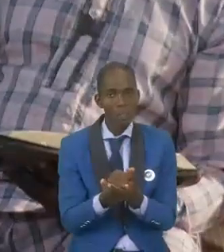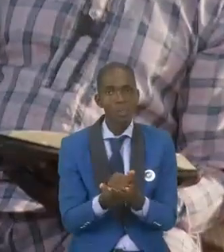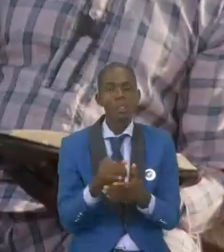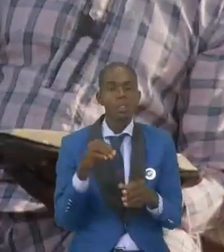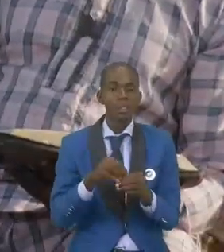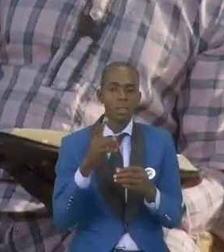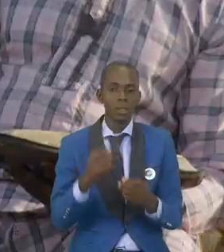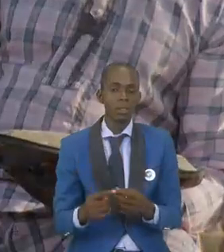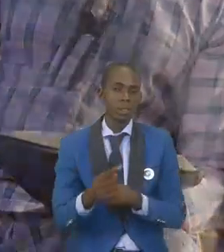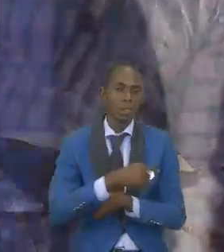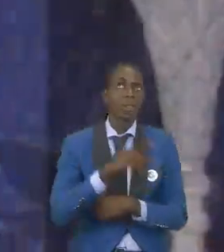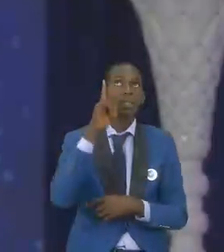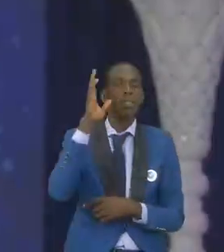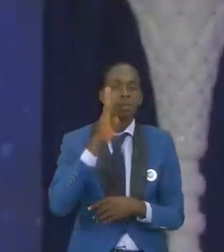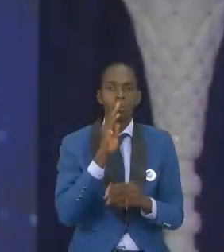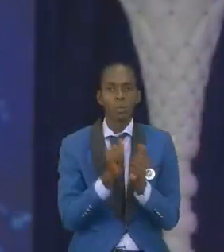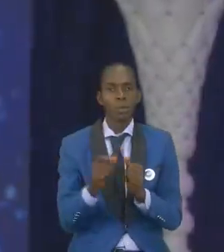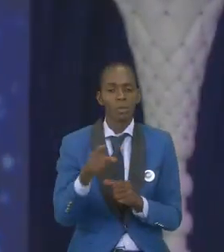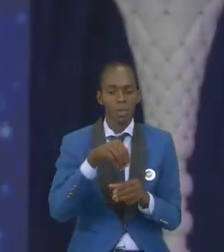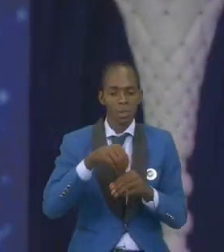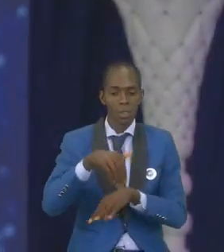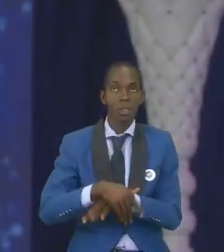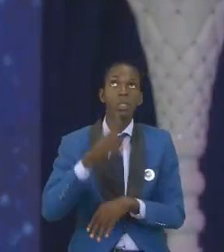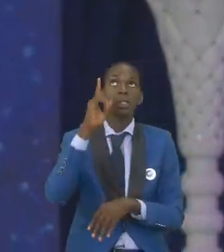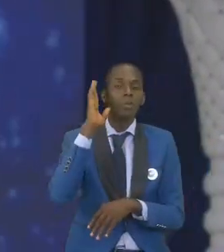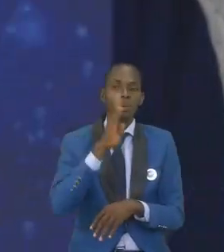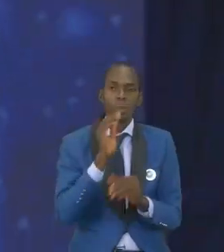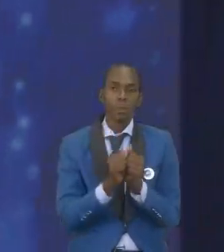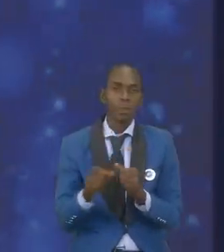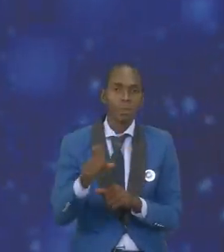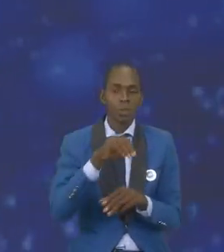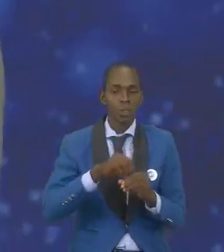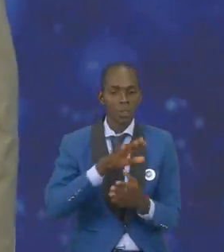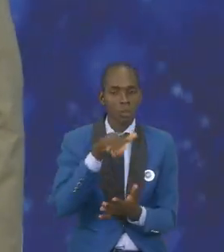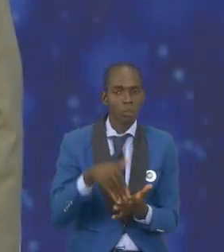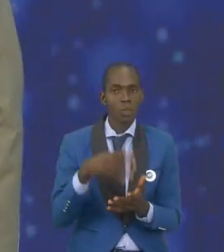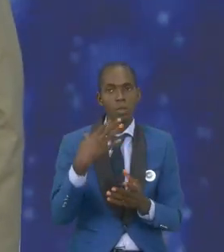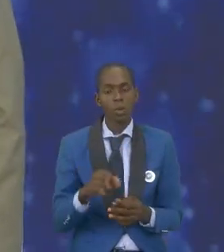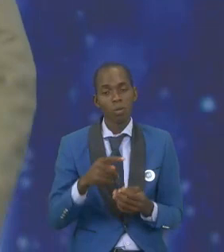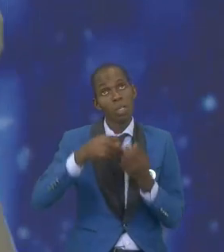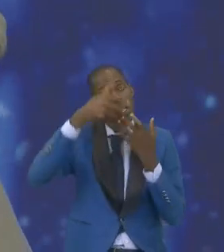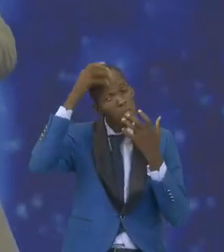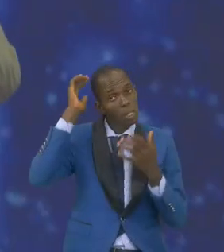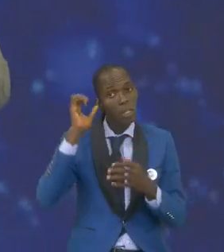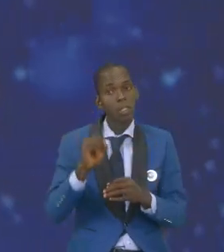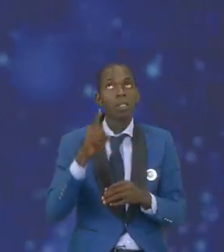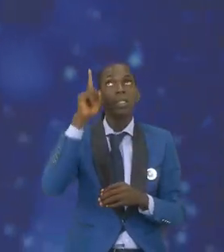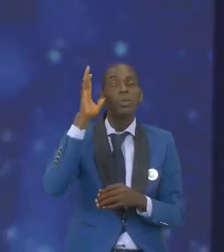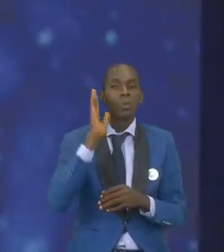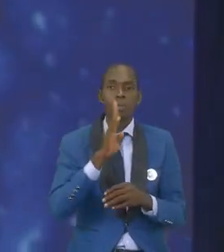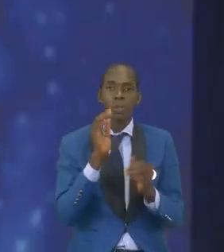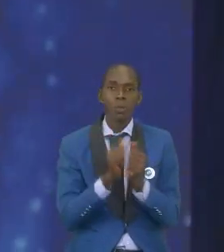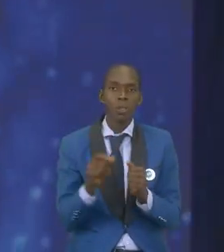day, he will be with you. In the night, he will be with you. In the midst of those lions, he will be with you.